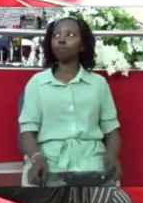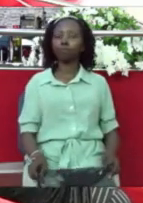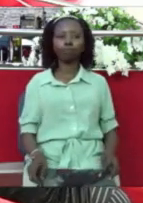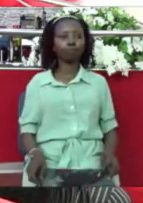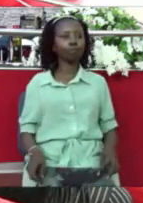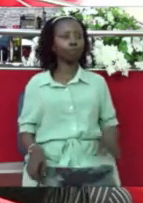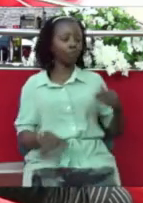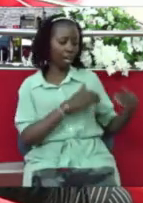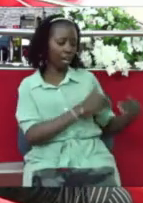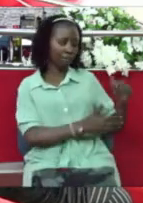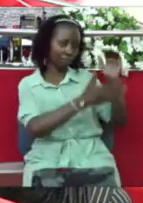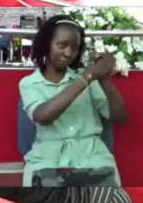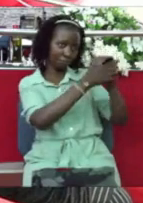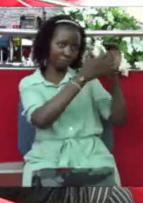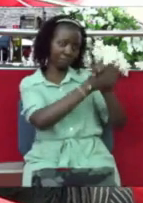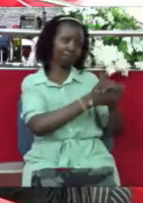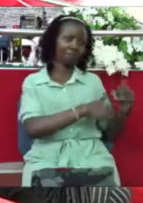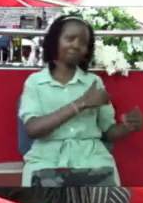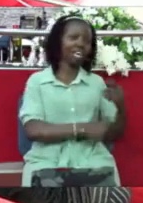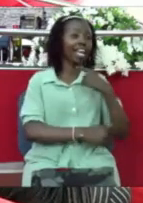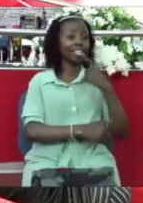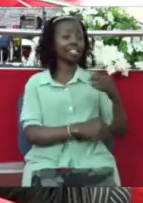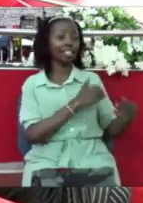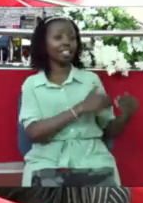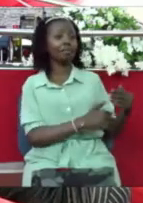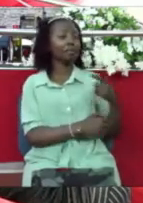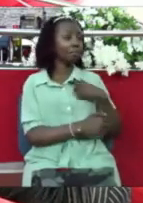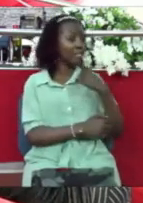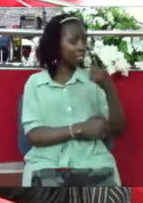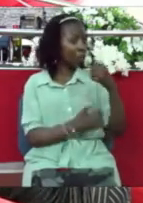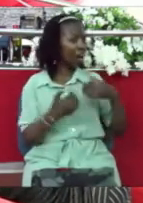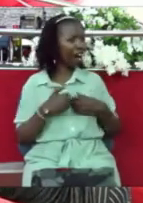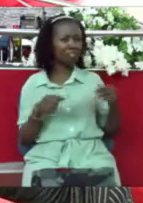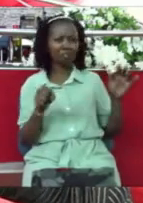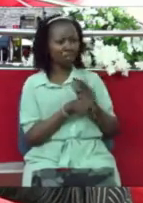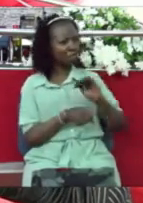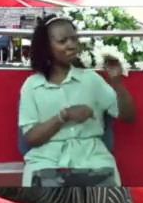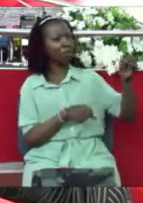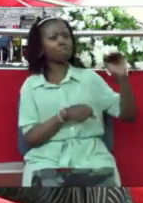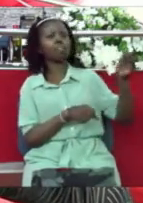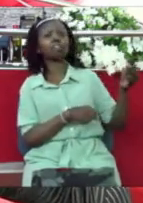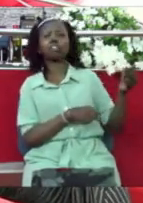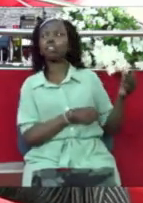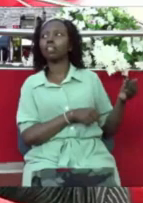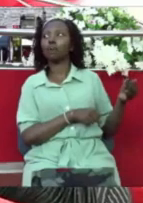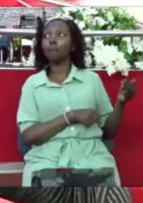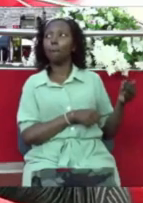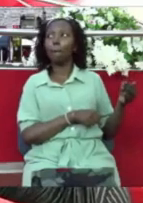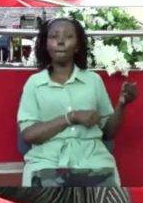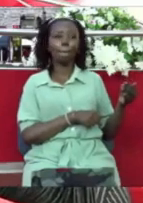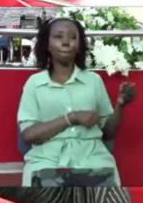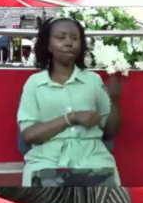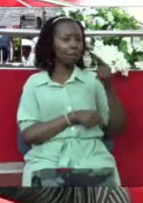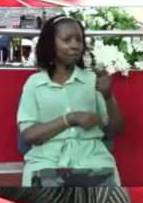Salimia jirani yako. Say hi to your neighbor. Mwambie tu, sinilikuambia uko na tumulima twingine. Tell them, I told you you have some small mountains. Sinikupe moyo